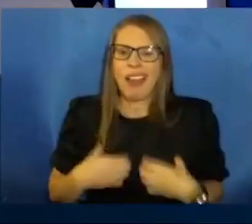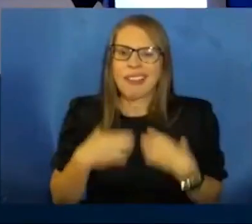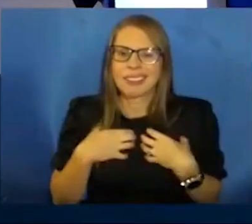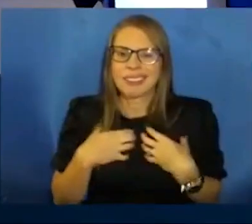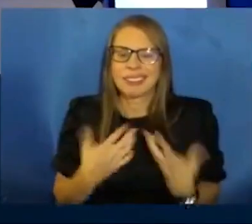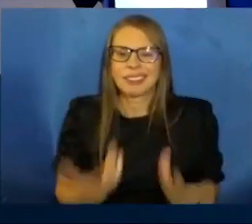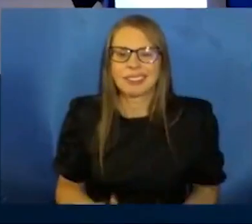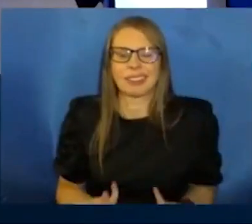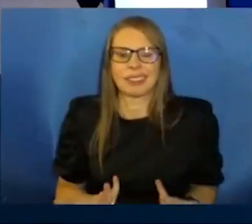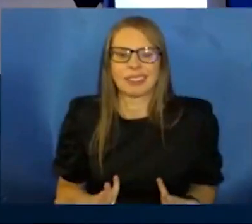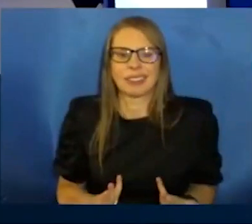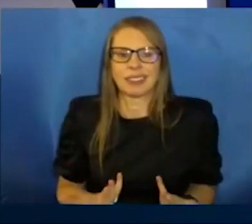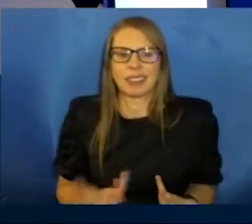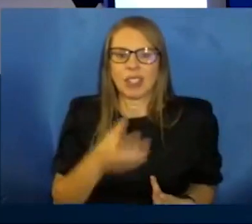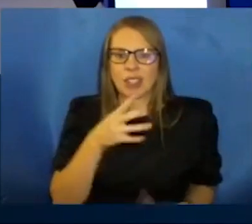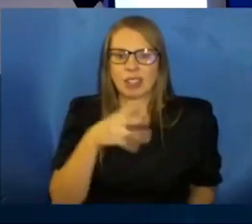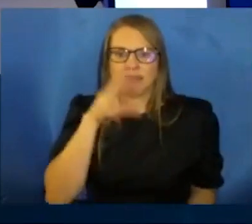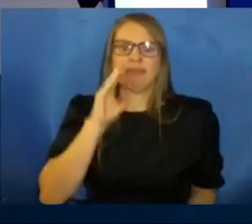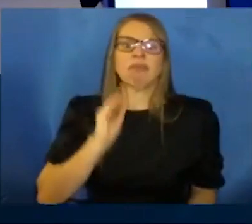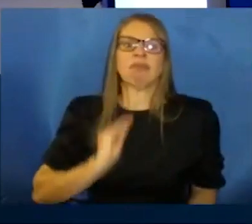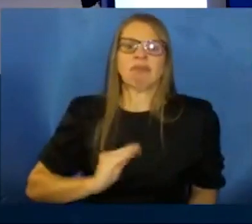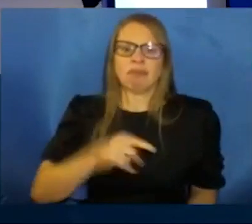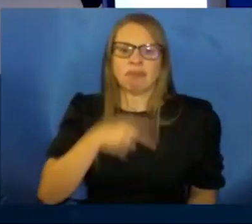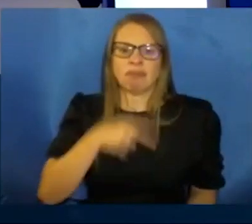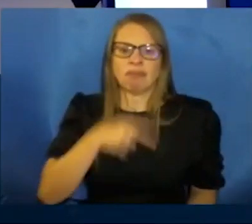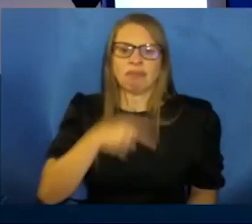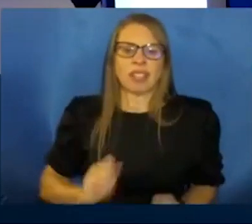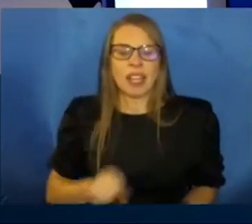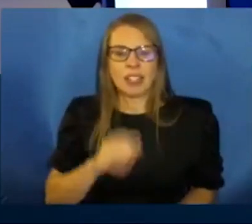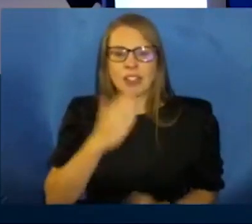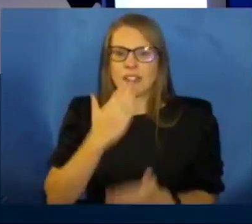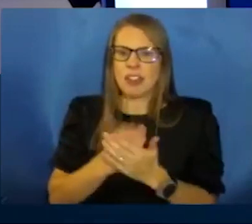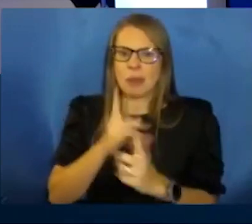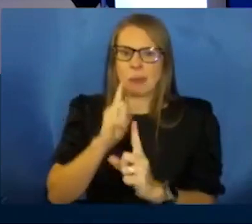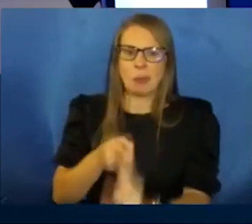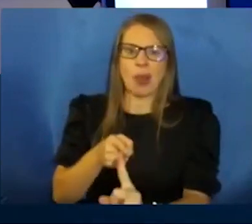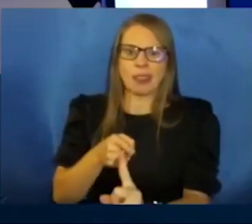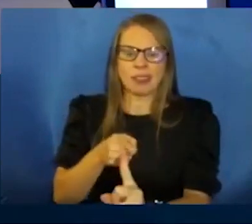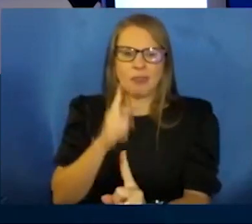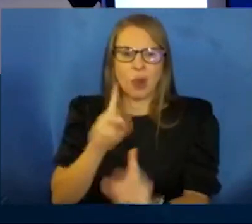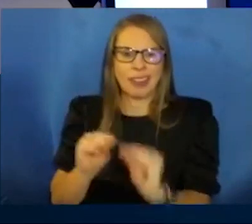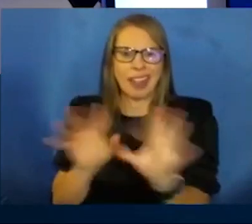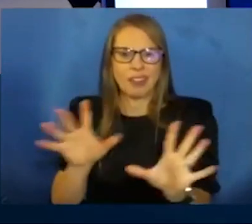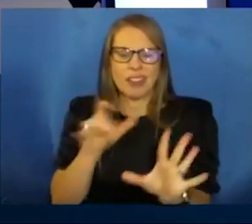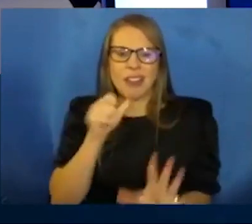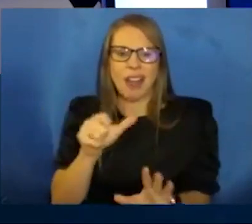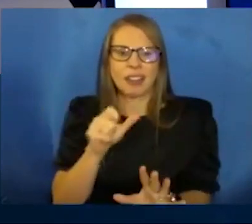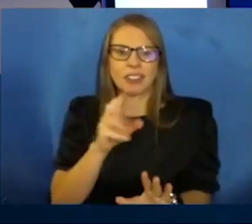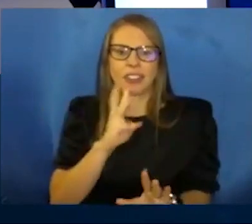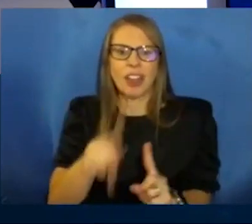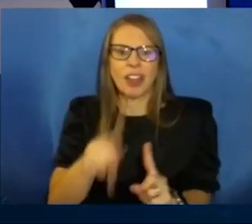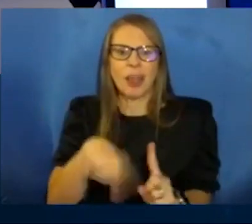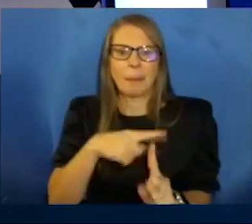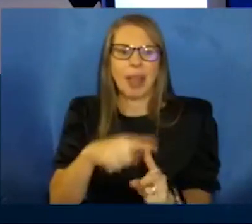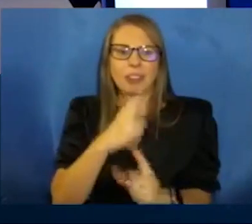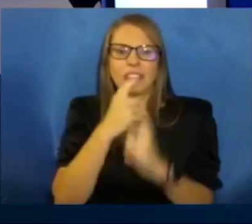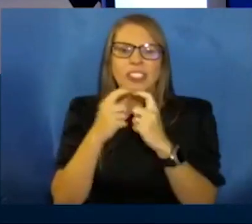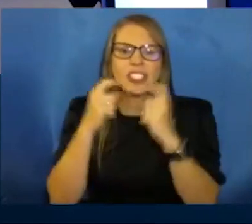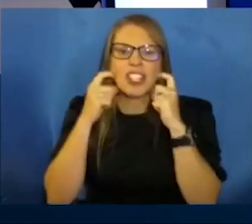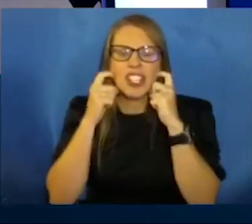firmly protecting your chin. And so unless, you know, it's not only over your mouth, your nose is also connected to your lungs, mouth and